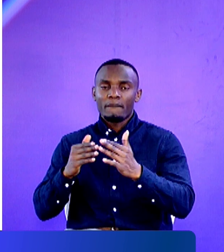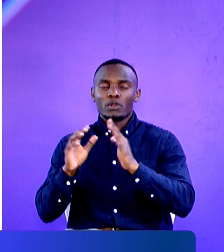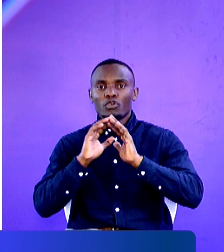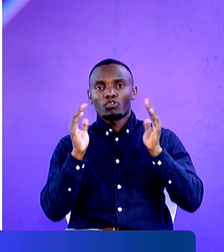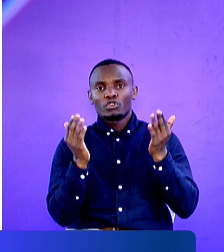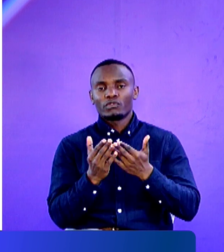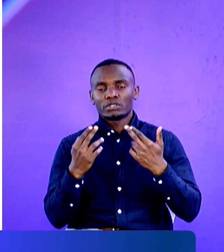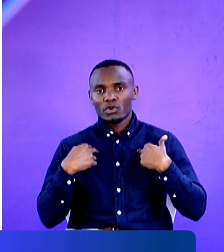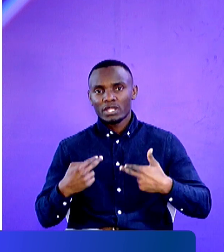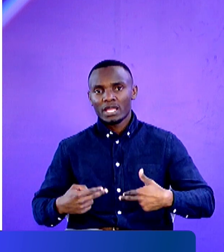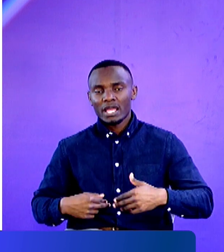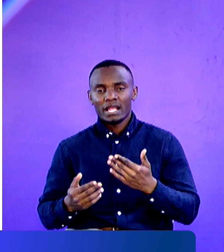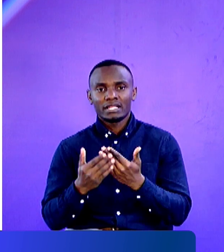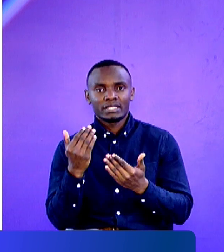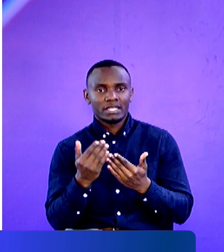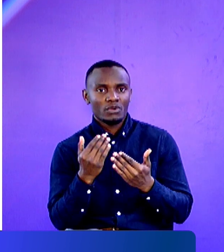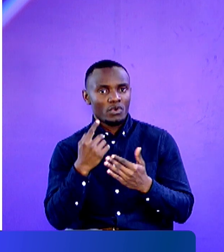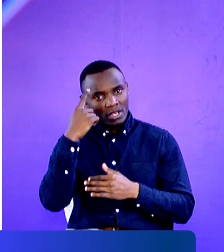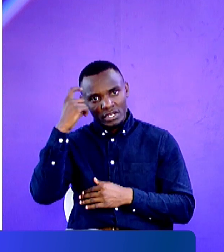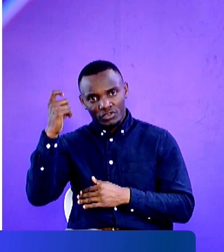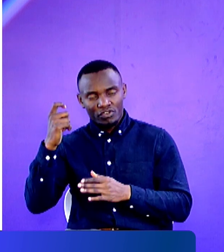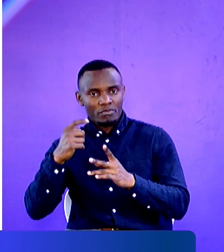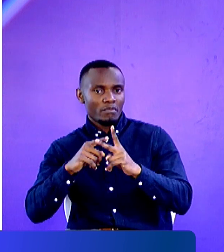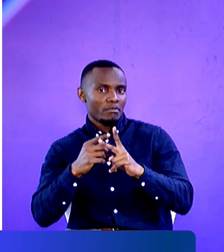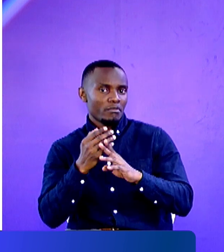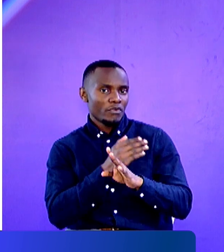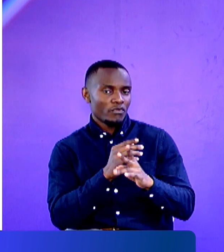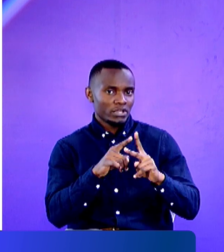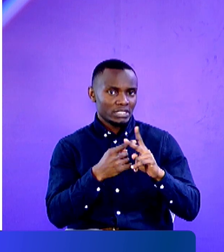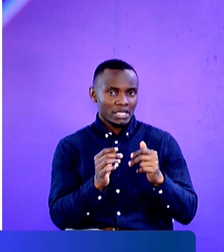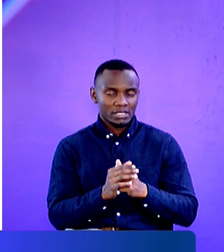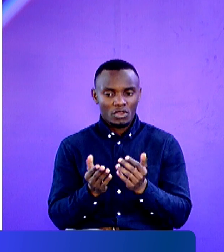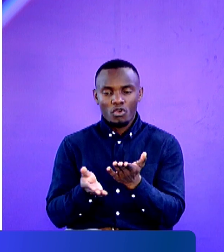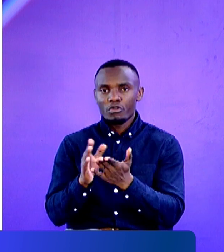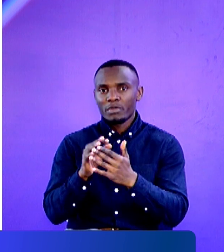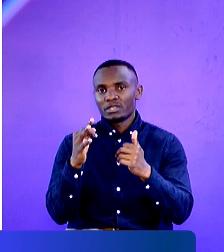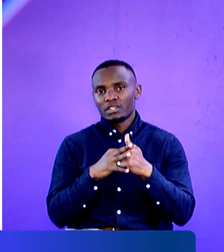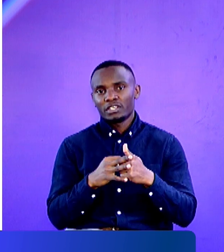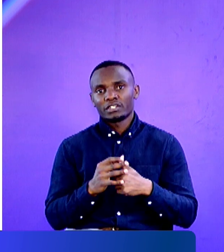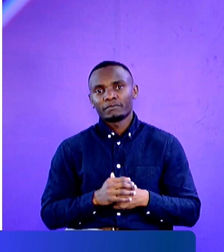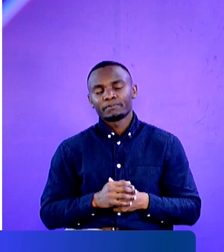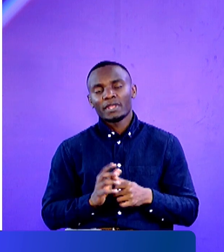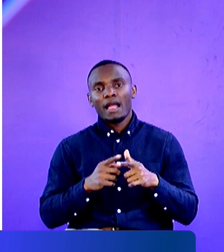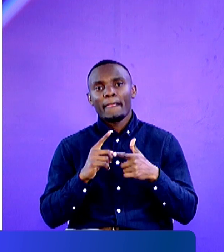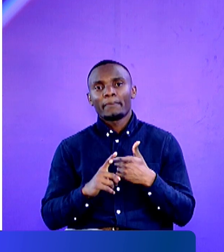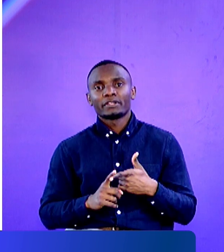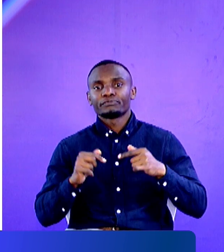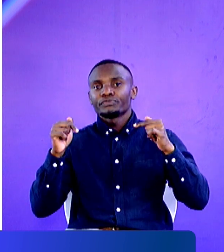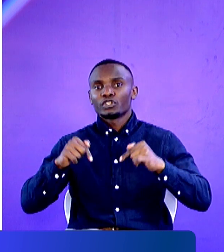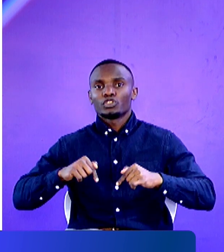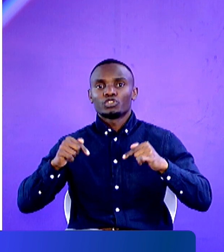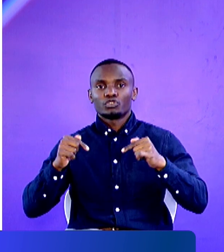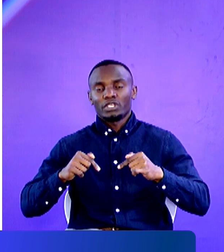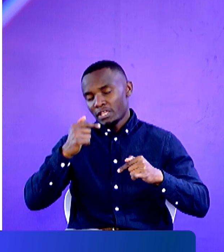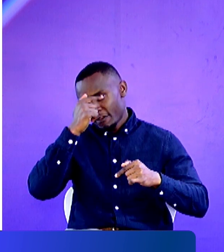fully take off. That is on page 6 of the that is on page 8 of the Standard. And today, given it